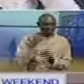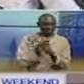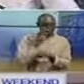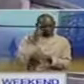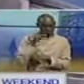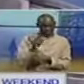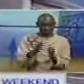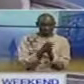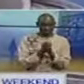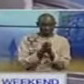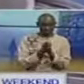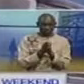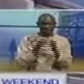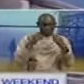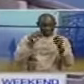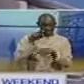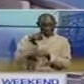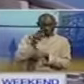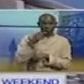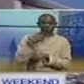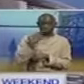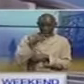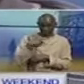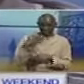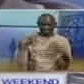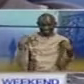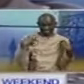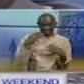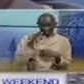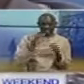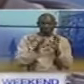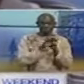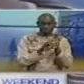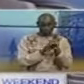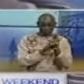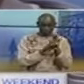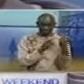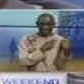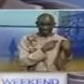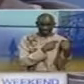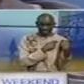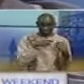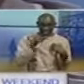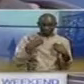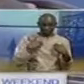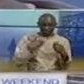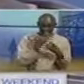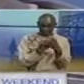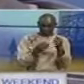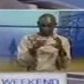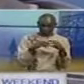the matter. The president, who has exercised a constitutional mandate to have the tribunal